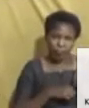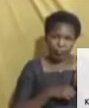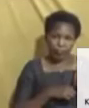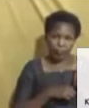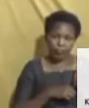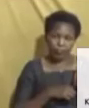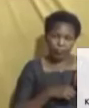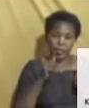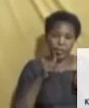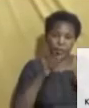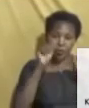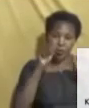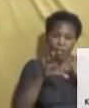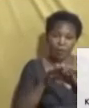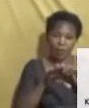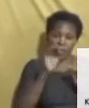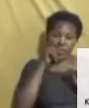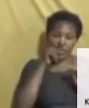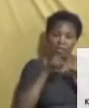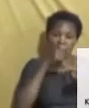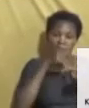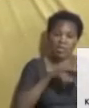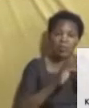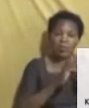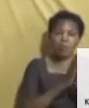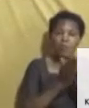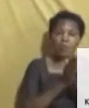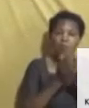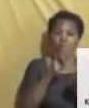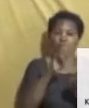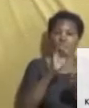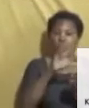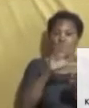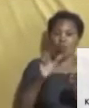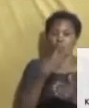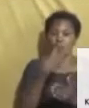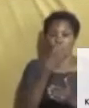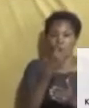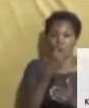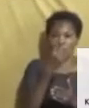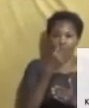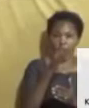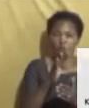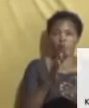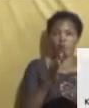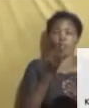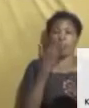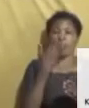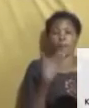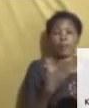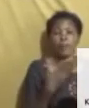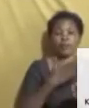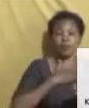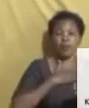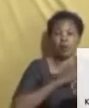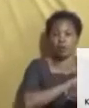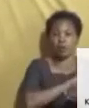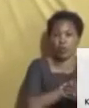You will find this in volume 1 of our list and bundle of